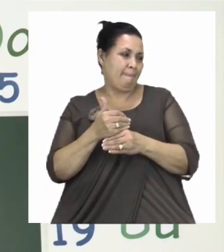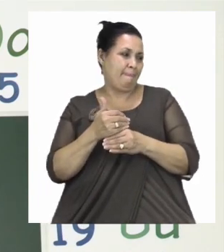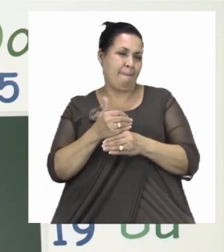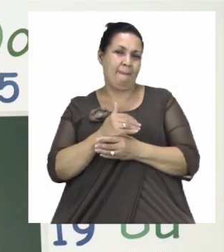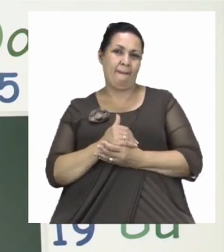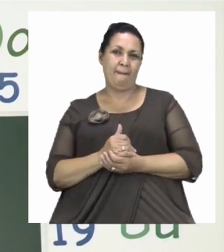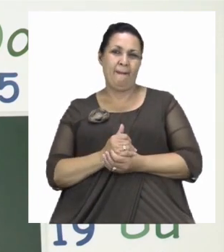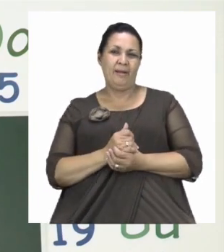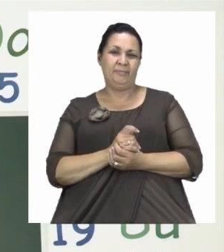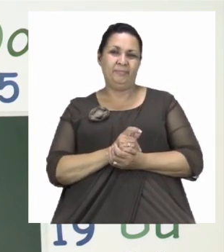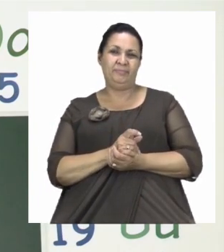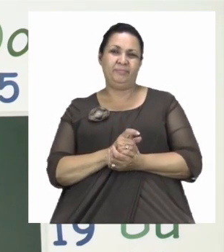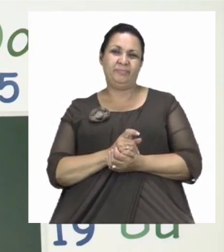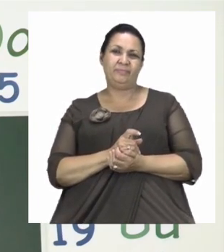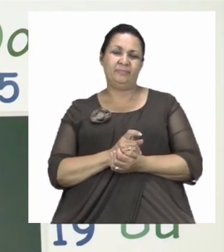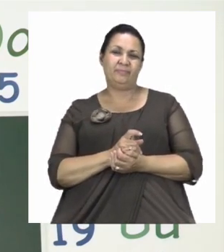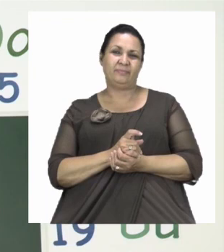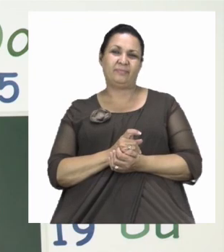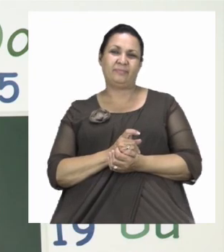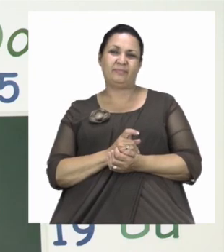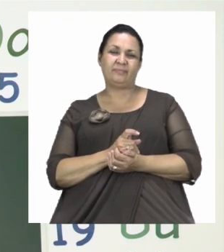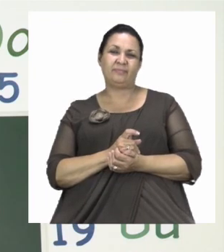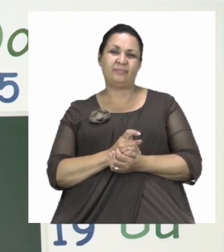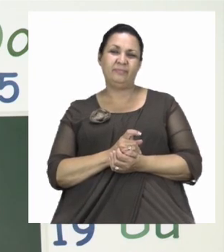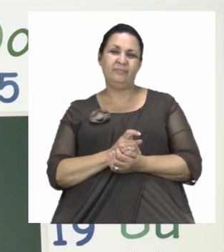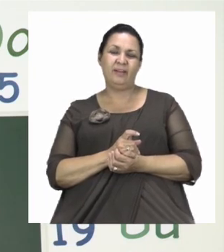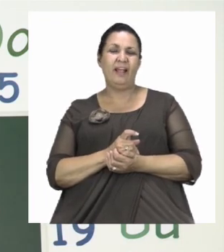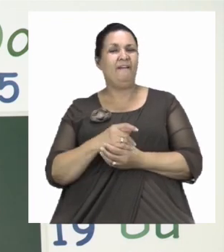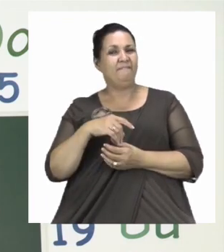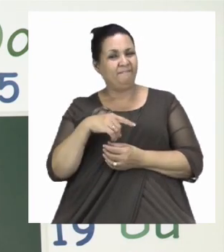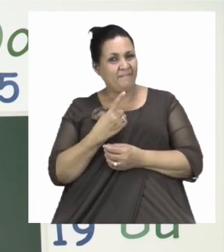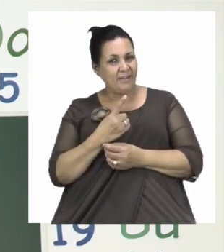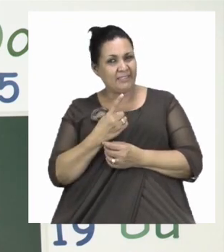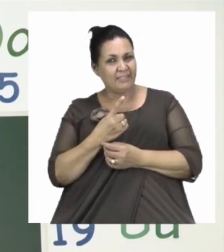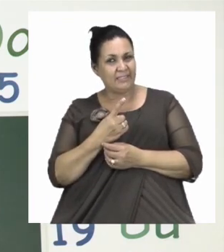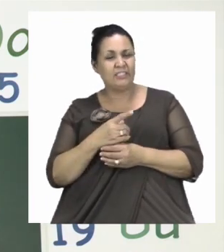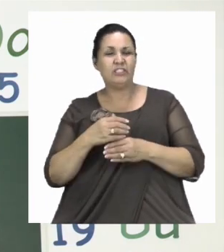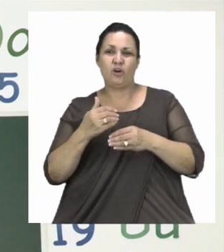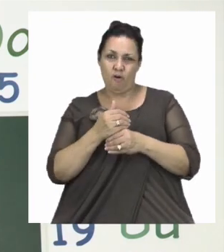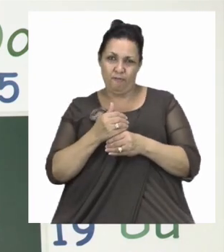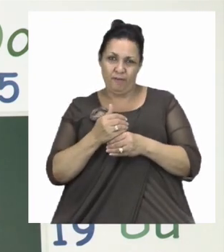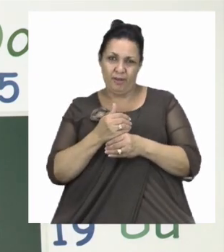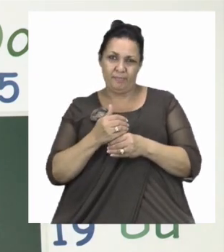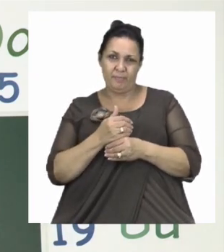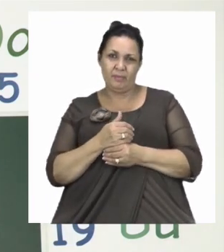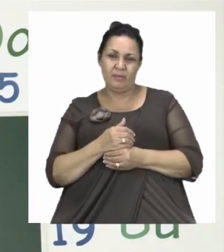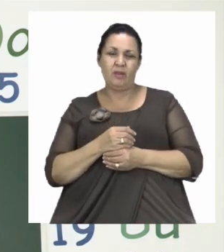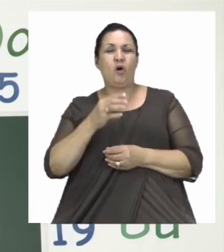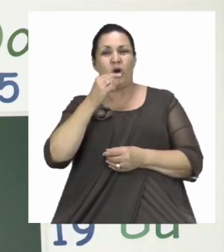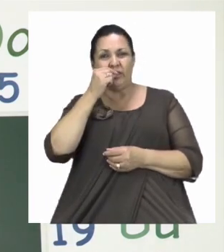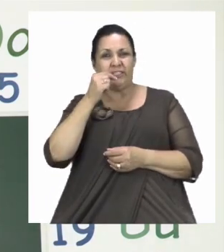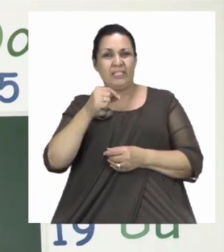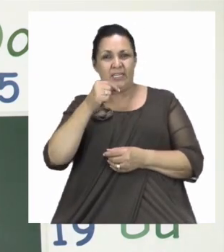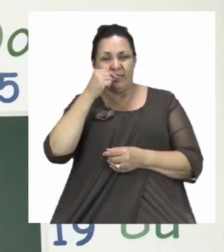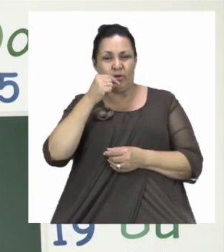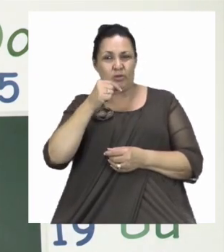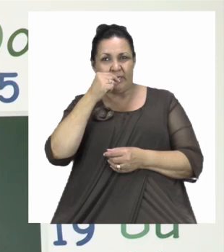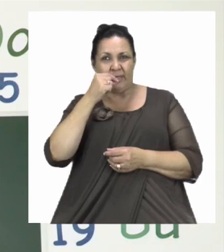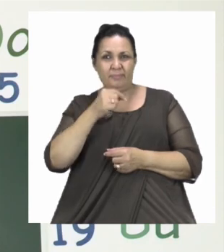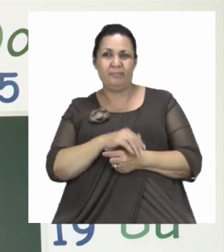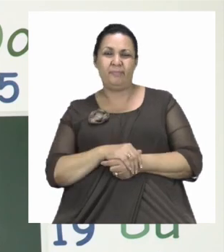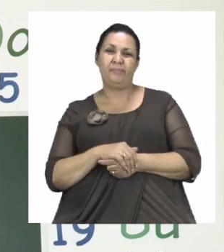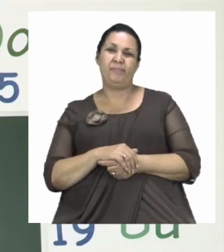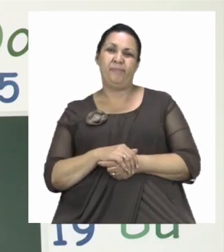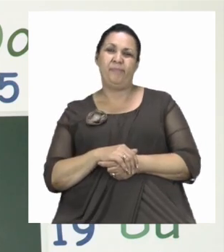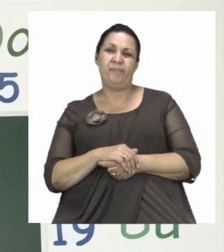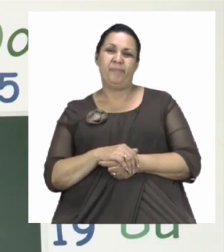first thing I would like to put in my cup is tea or coffee.